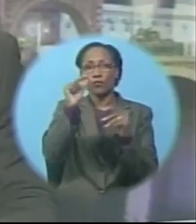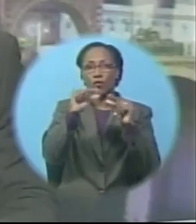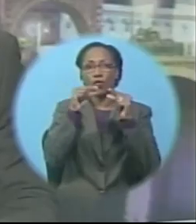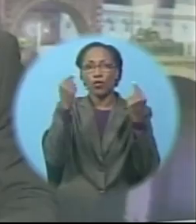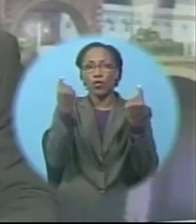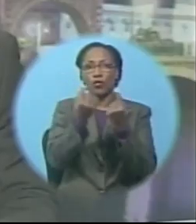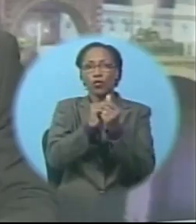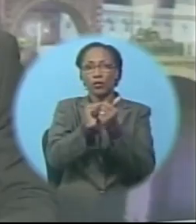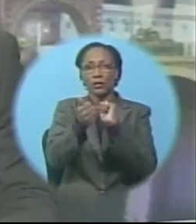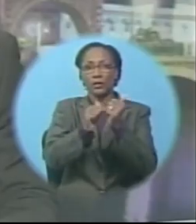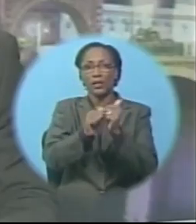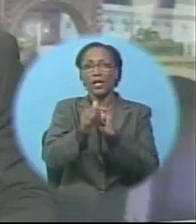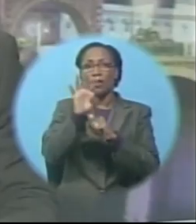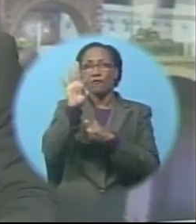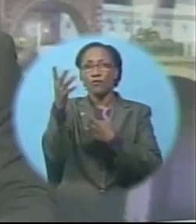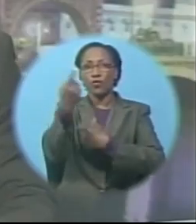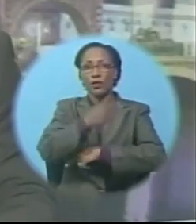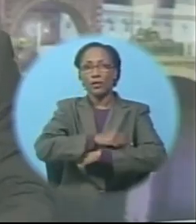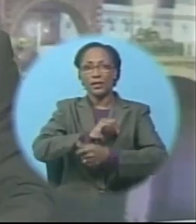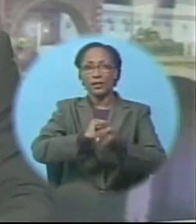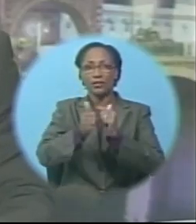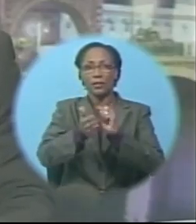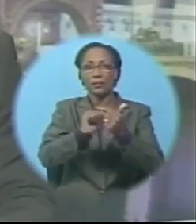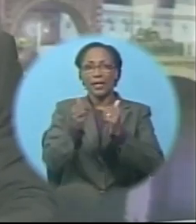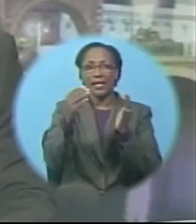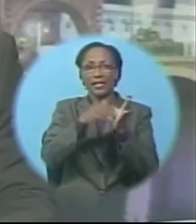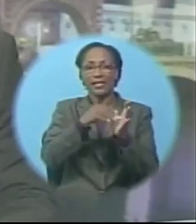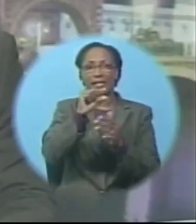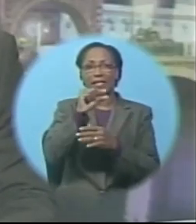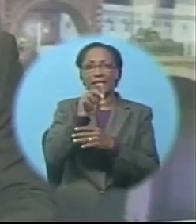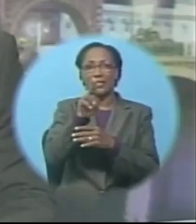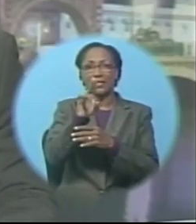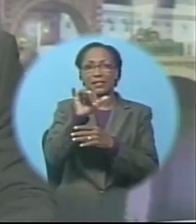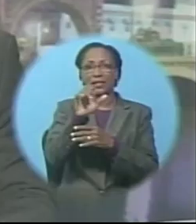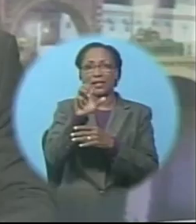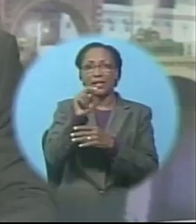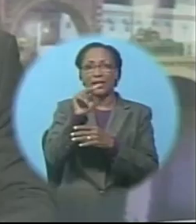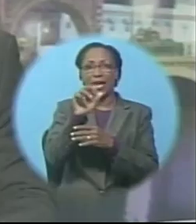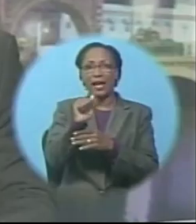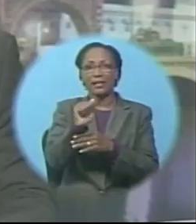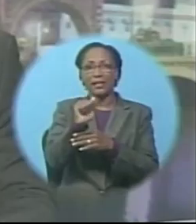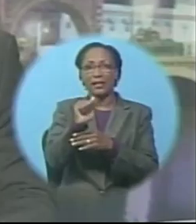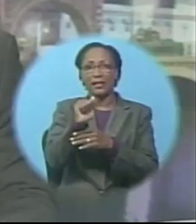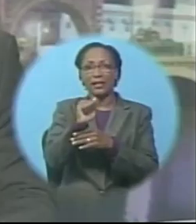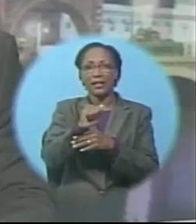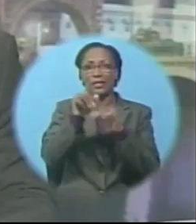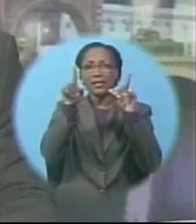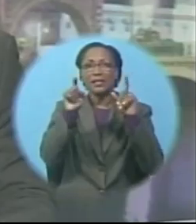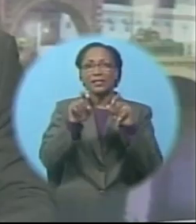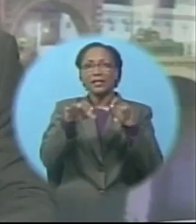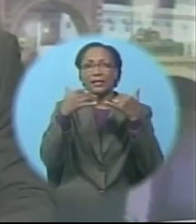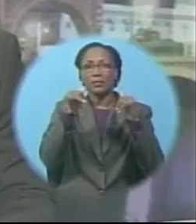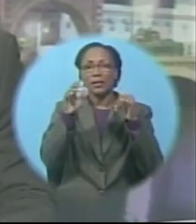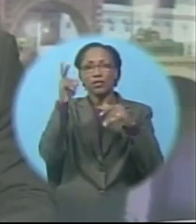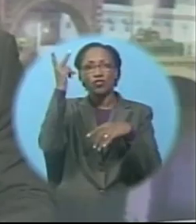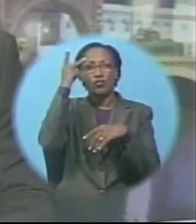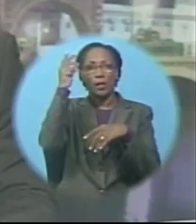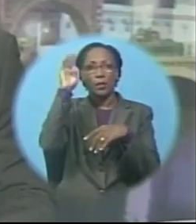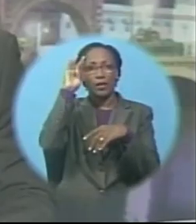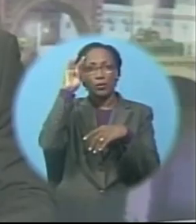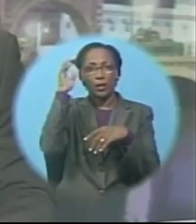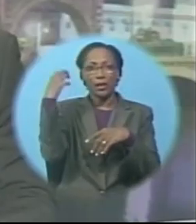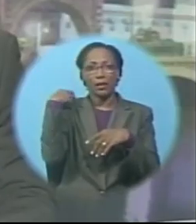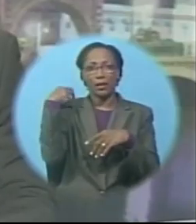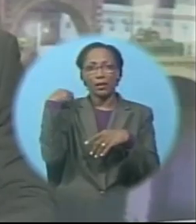the regional 4-day championship against the reigning champions, Guyana Jaguars. Returning are test players Craig Braffitt, who's skipper of the squad,